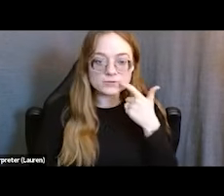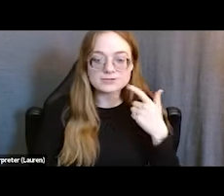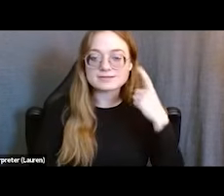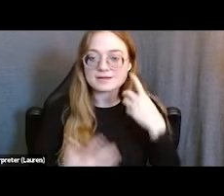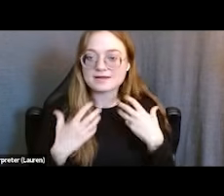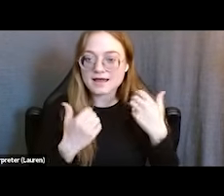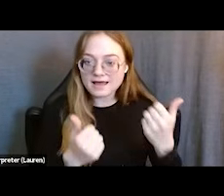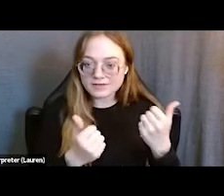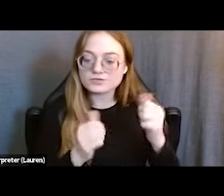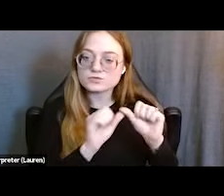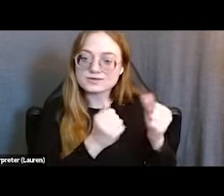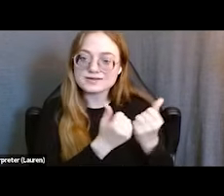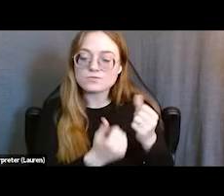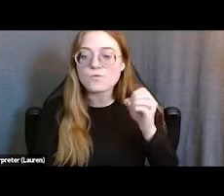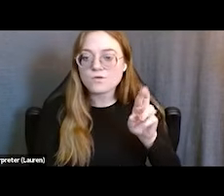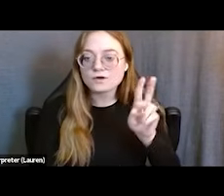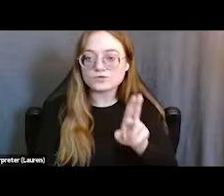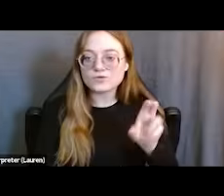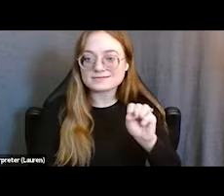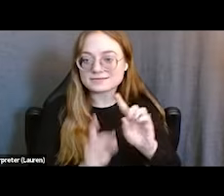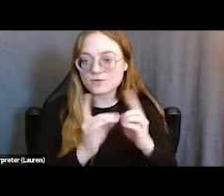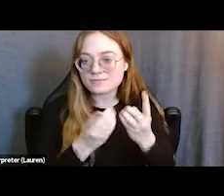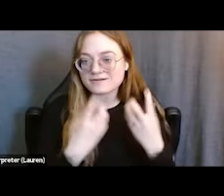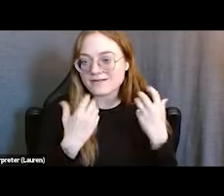the U.S. Department of Health and Human Services.